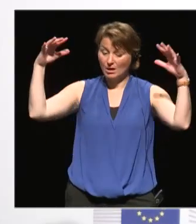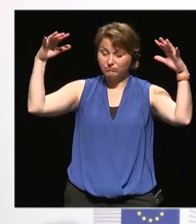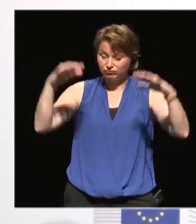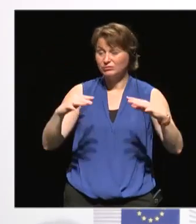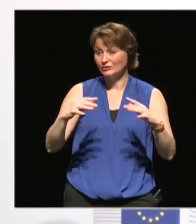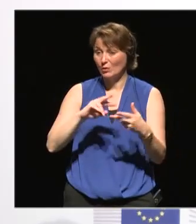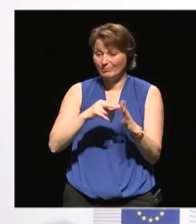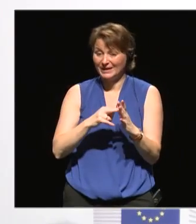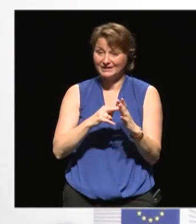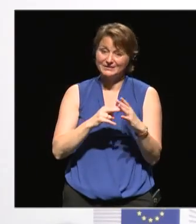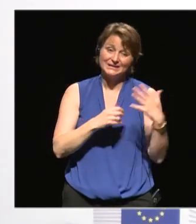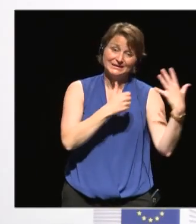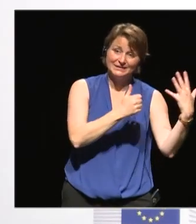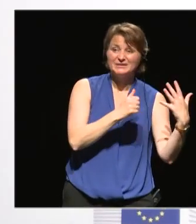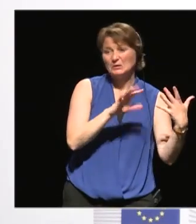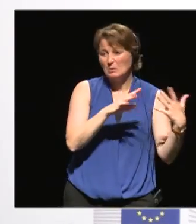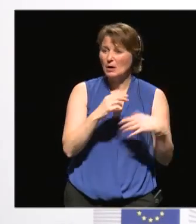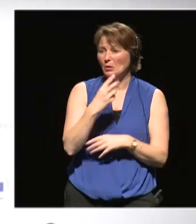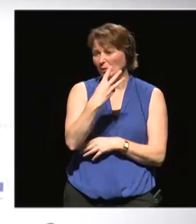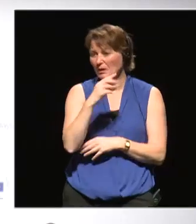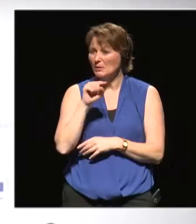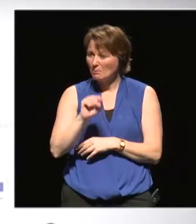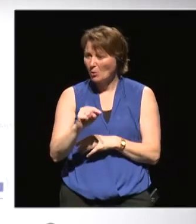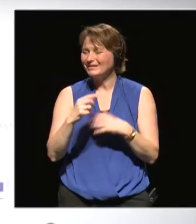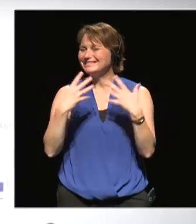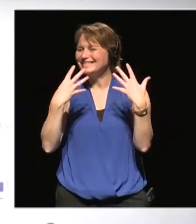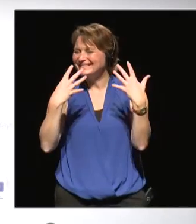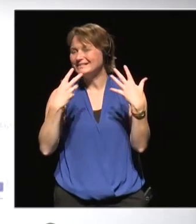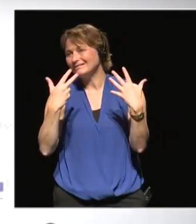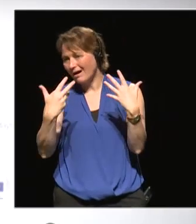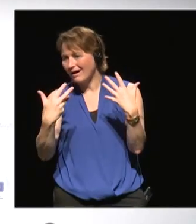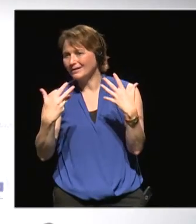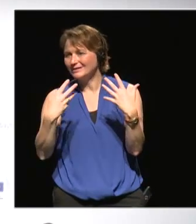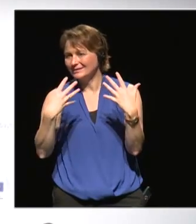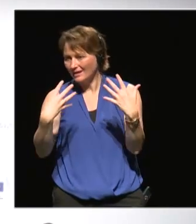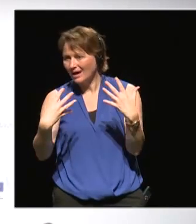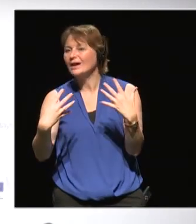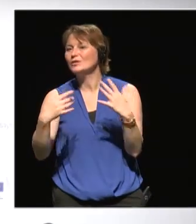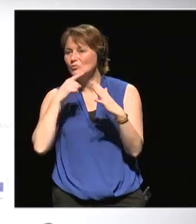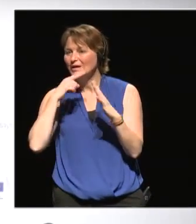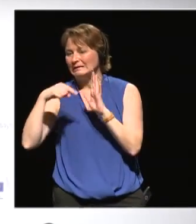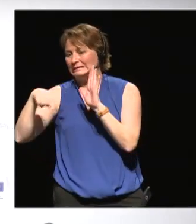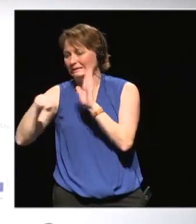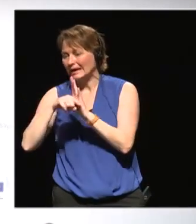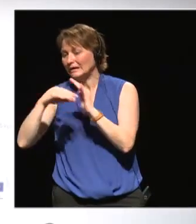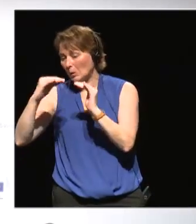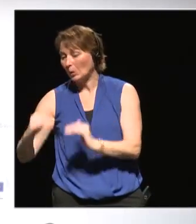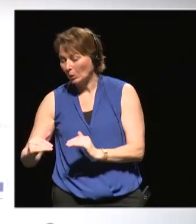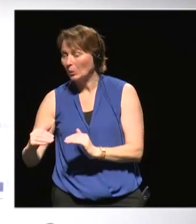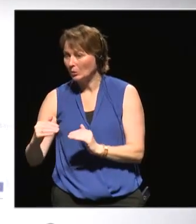negative by about 3.9 megatons of carbon dioxide per year. That's worth a round of applause. That is a